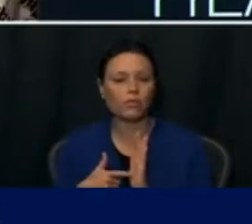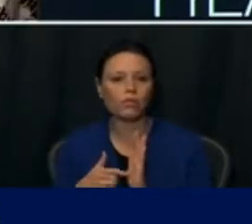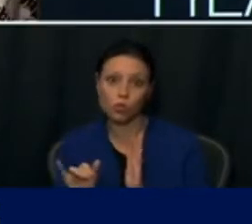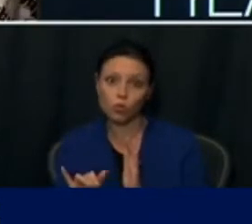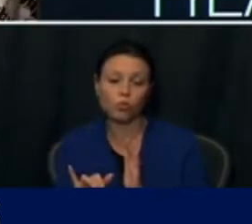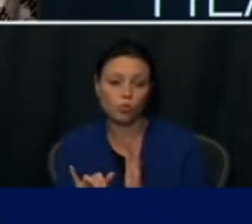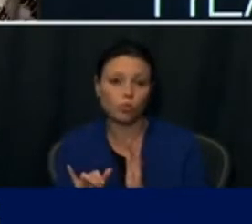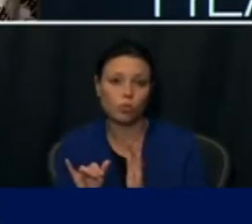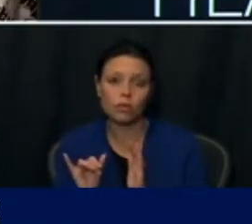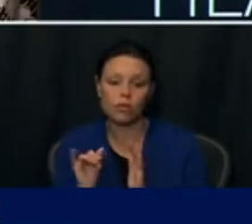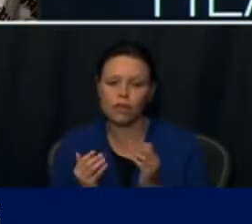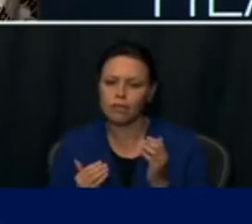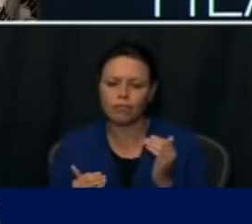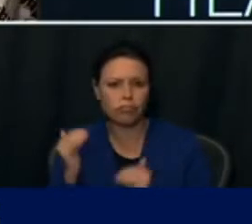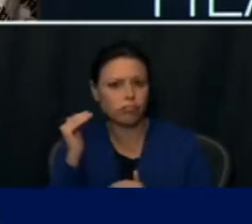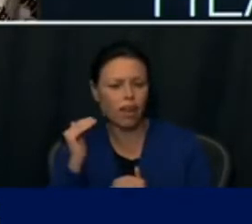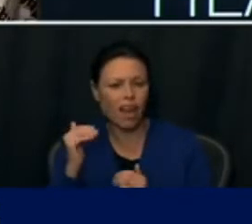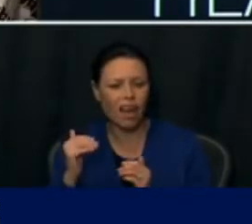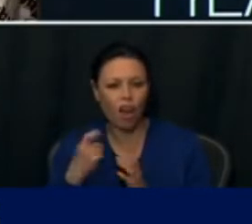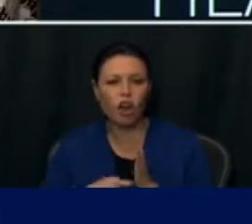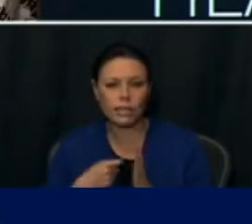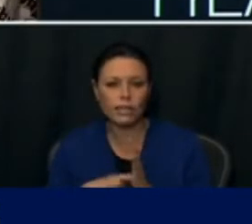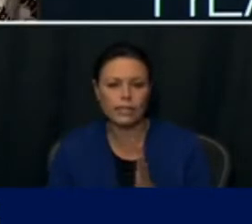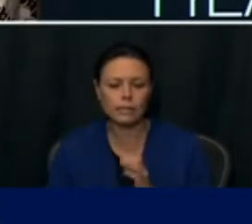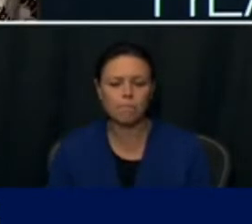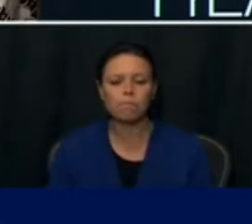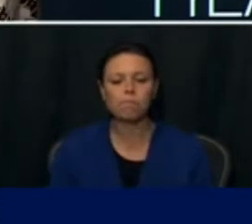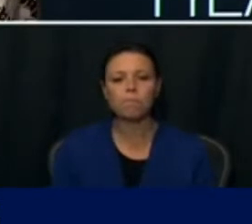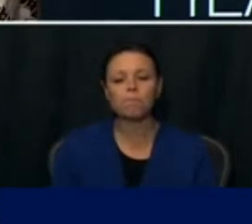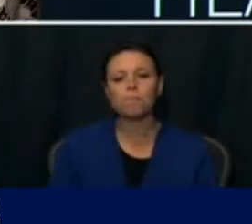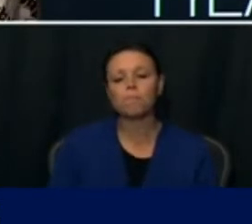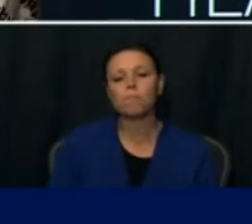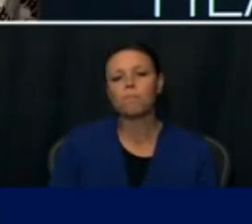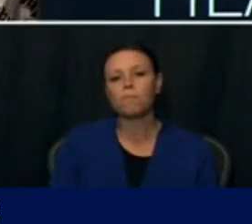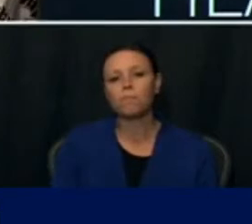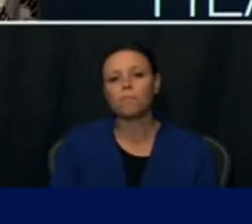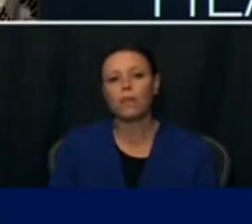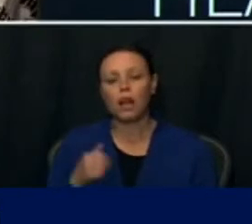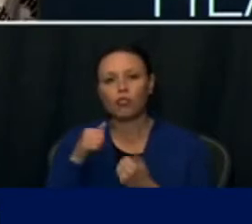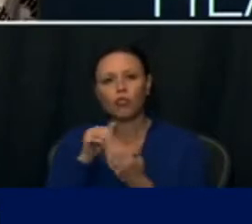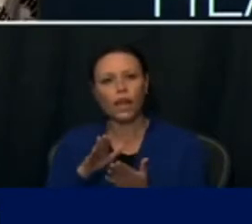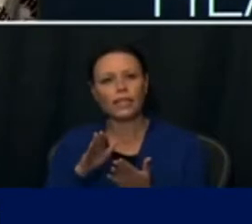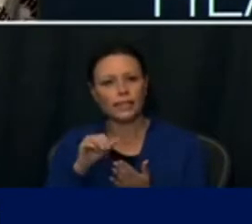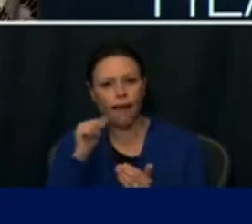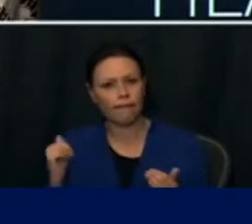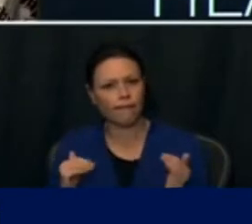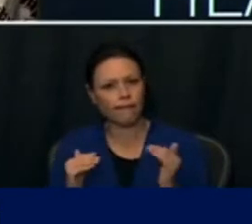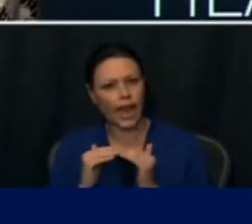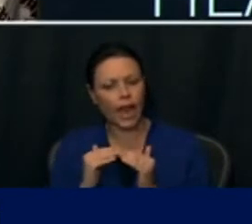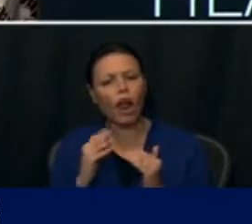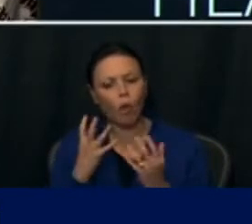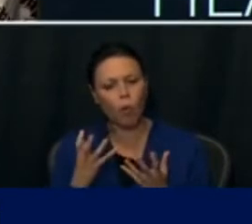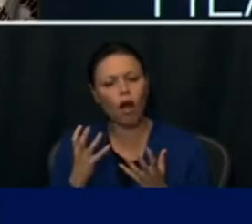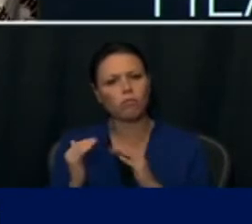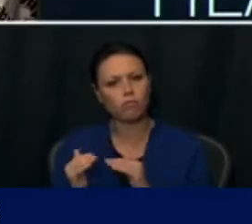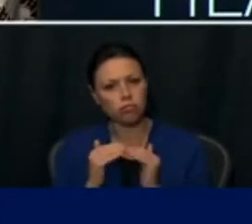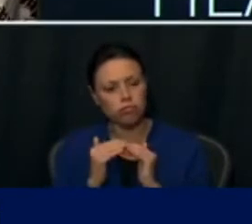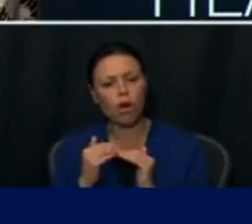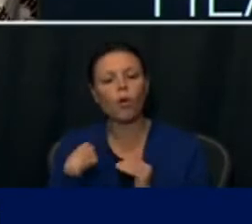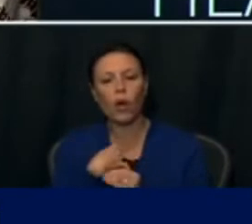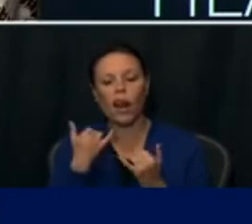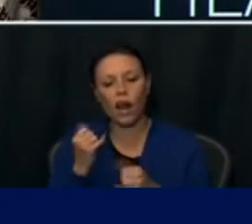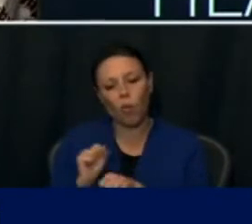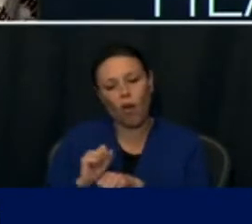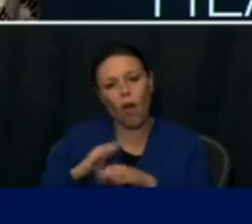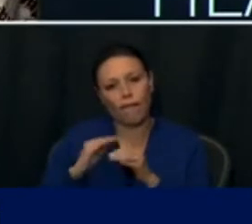are substantially higher than that to address this unfairness into lower prices for Americans we're